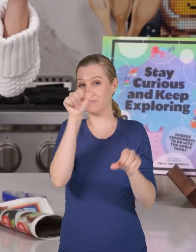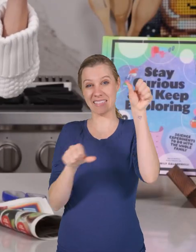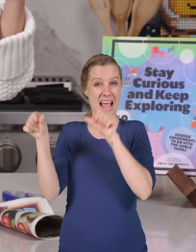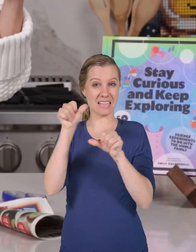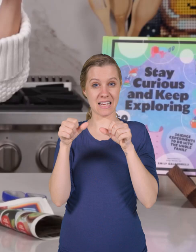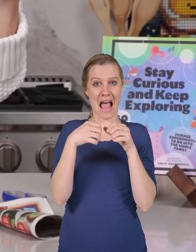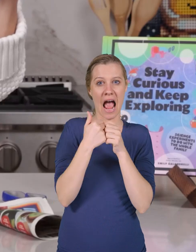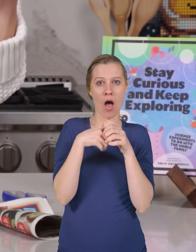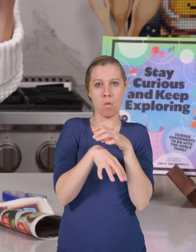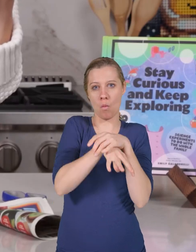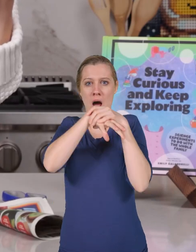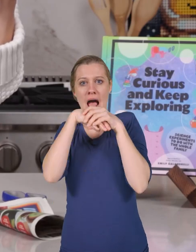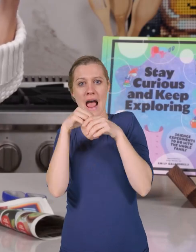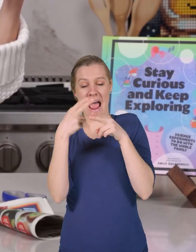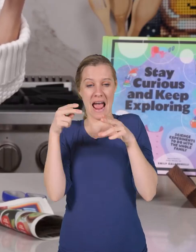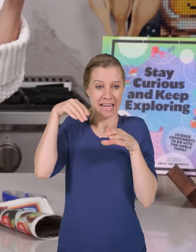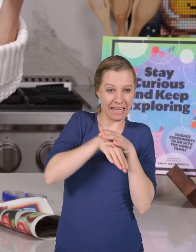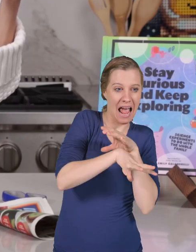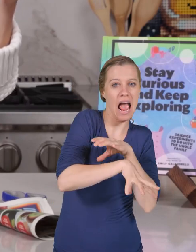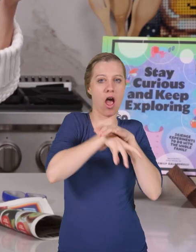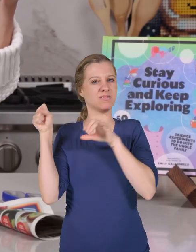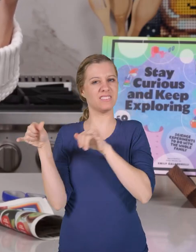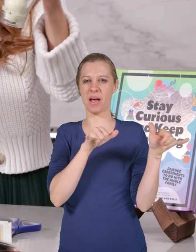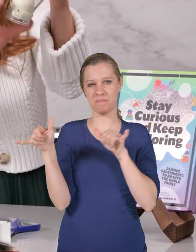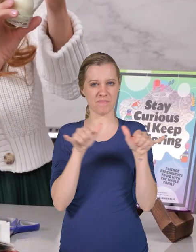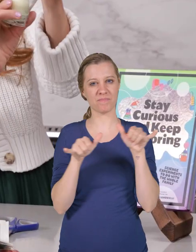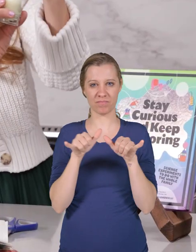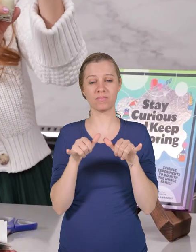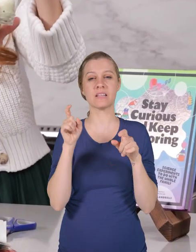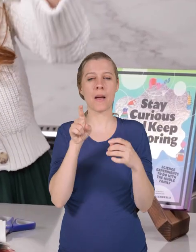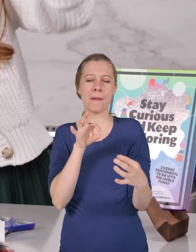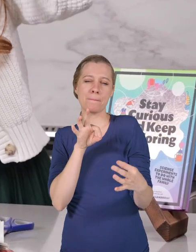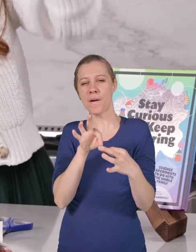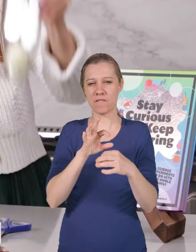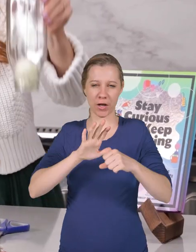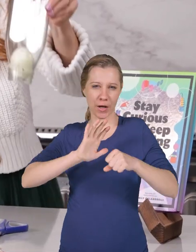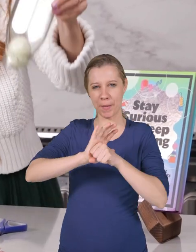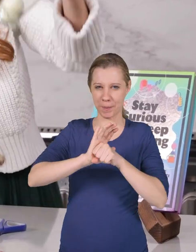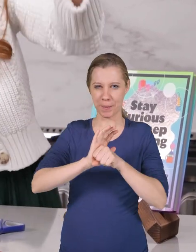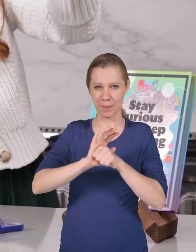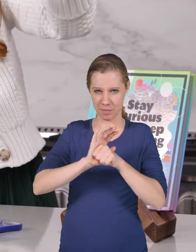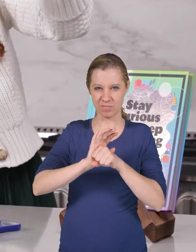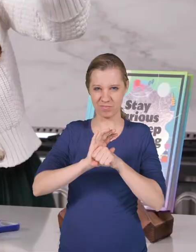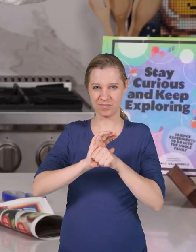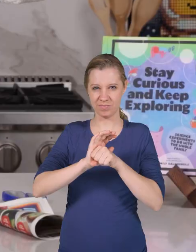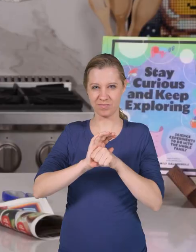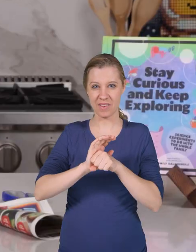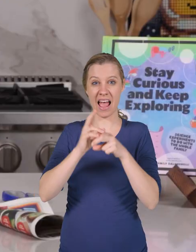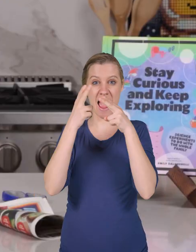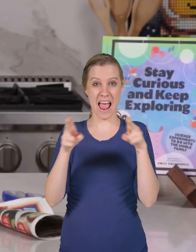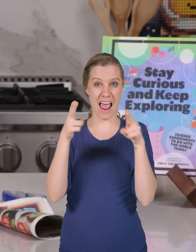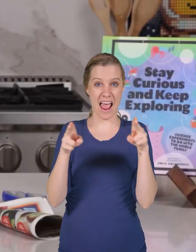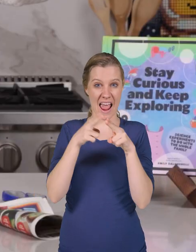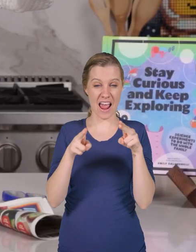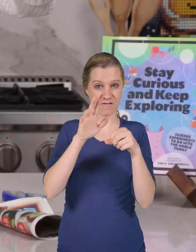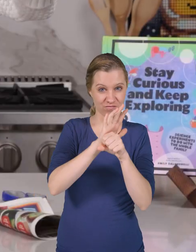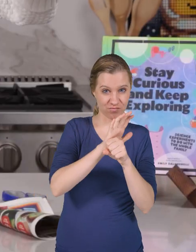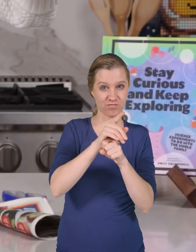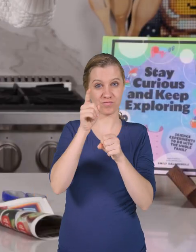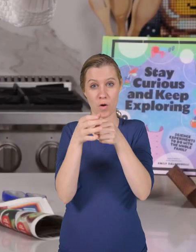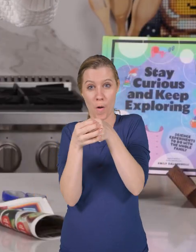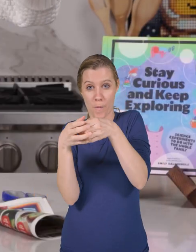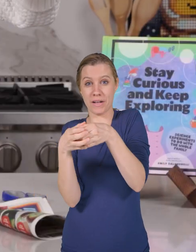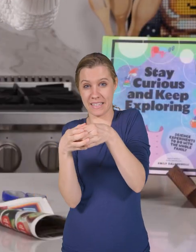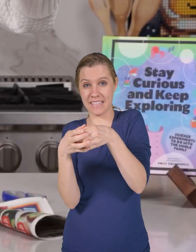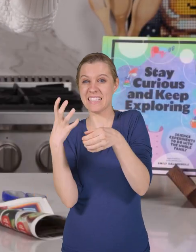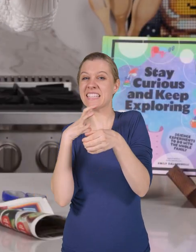same science to get the egg out that you did to get it in. You would just need to make a perfect seal of the egg and the opening and